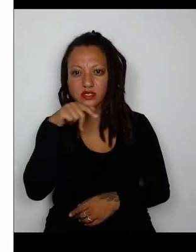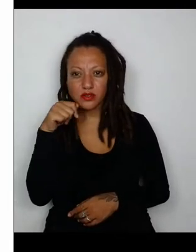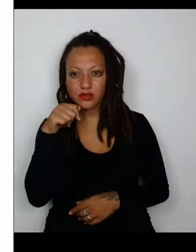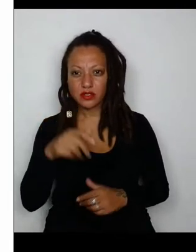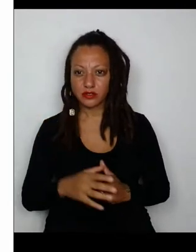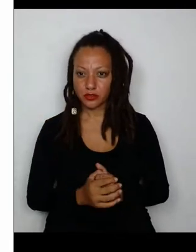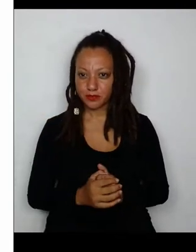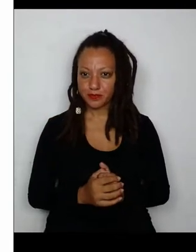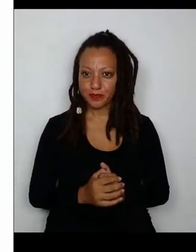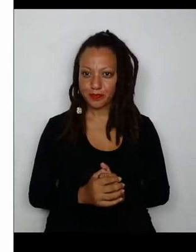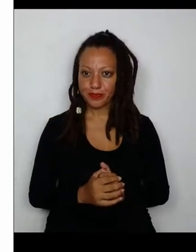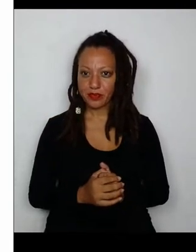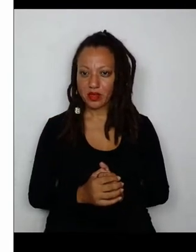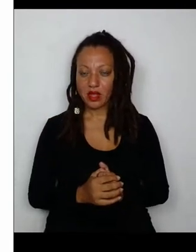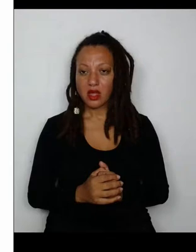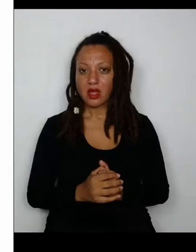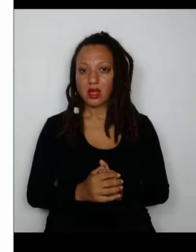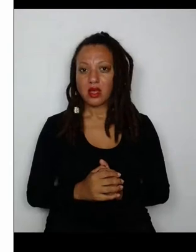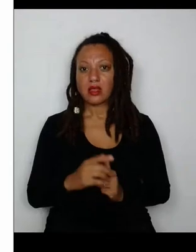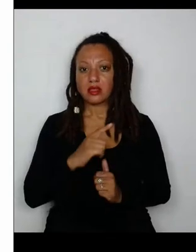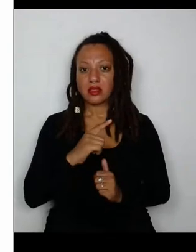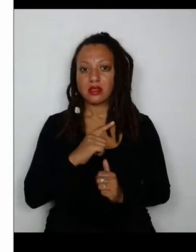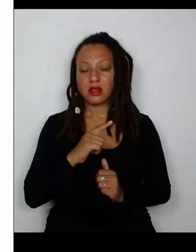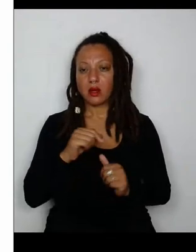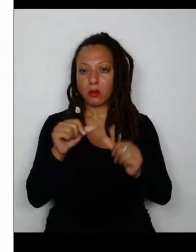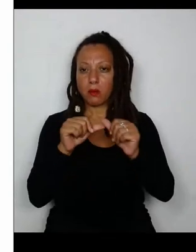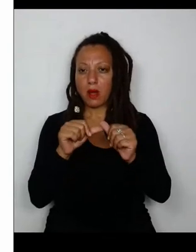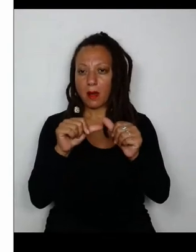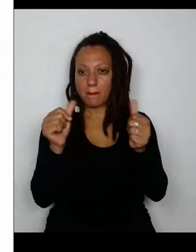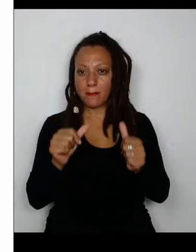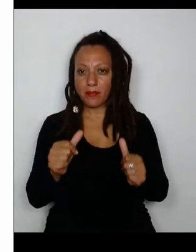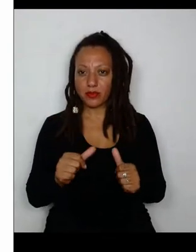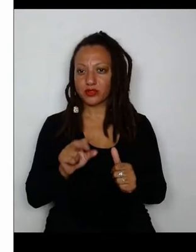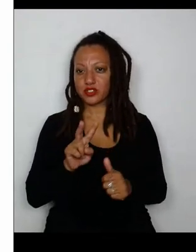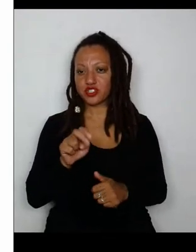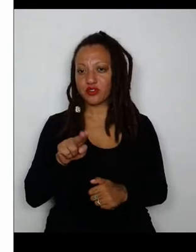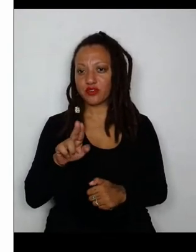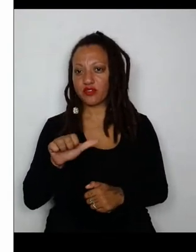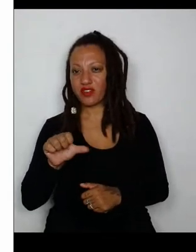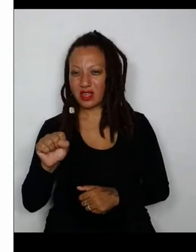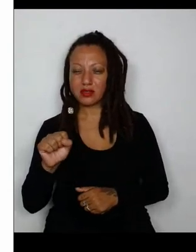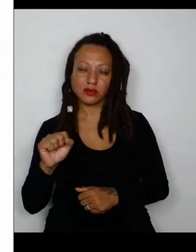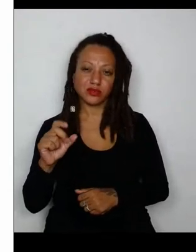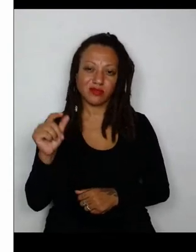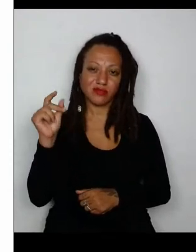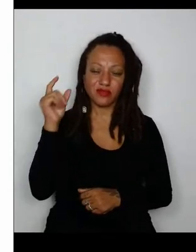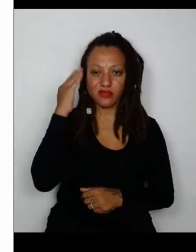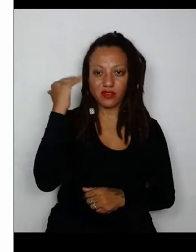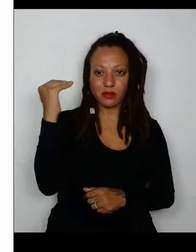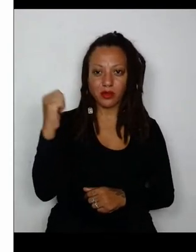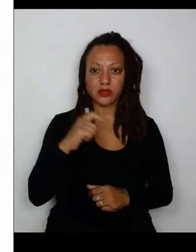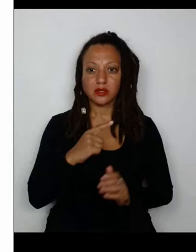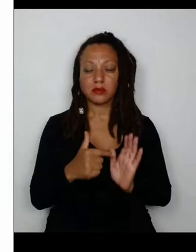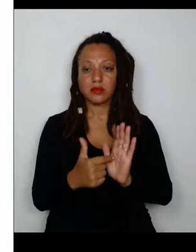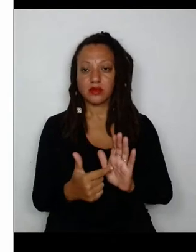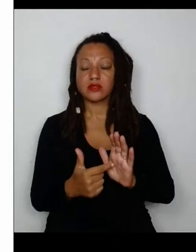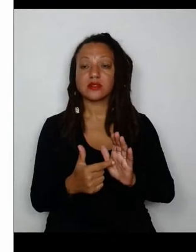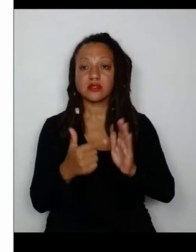venus transcends western cultural codes of beauty and race the wolf cub